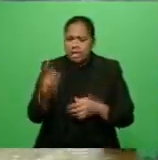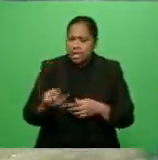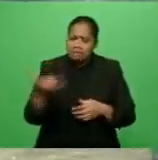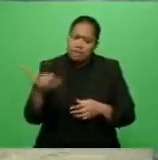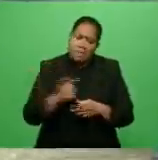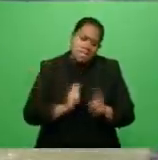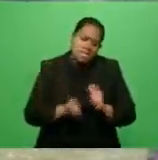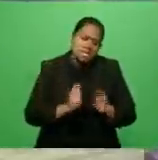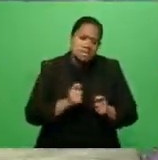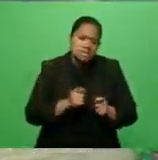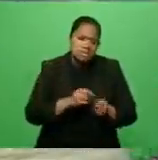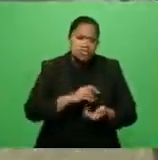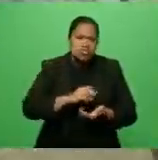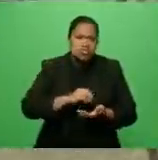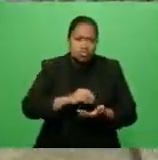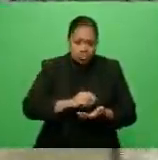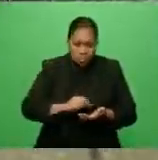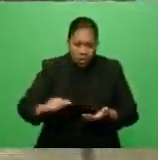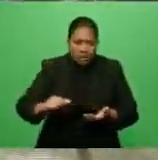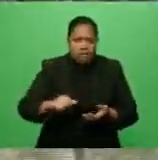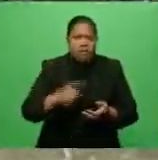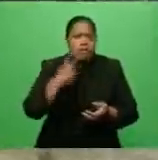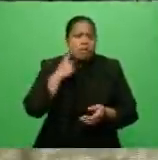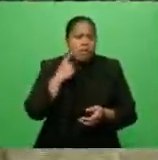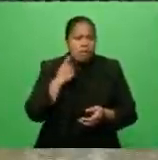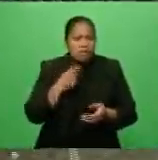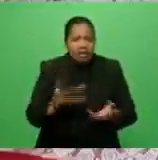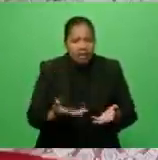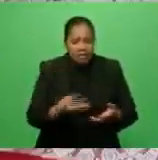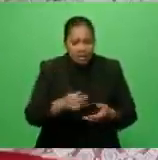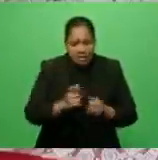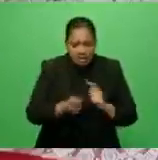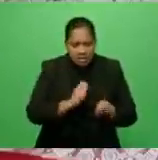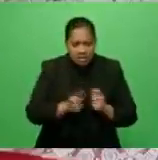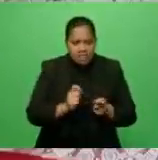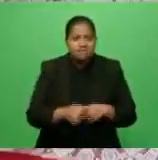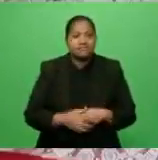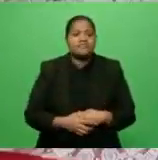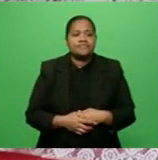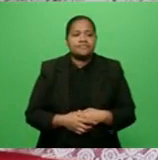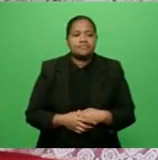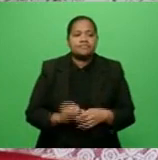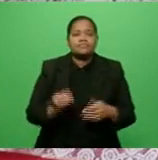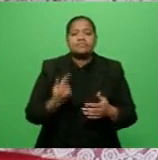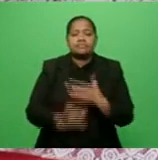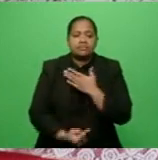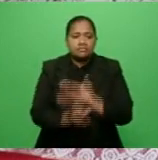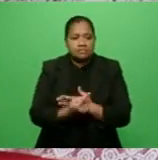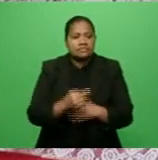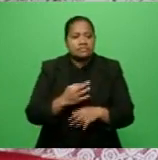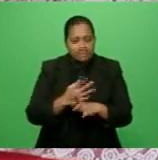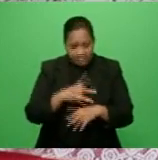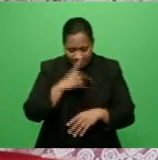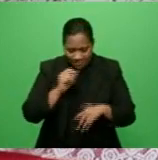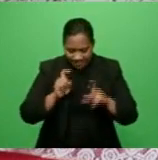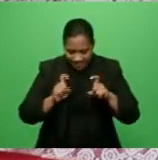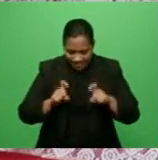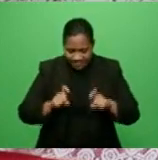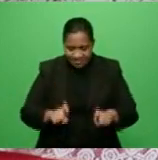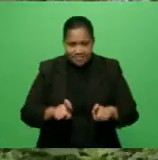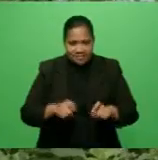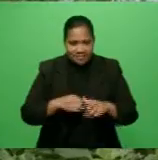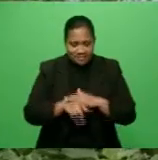source, and the soil type, so the fish can stay in this